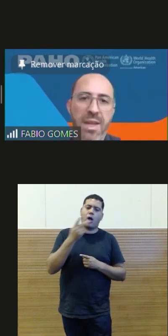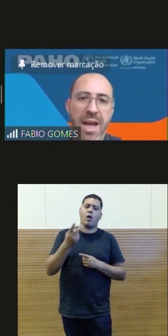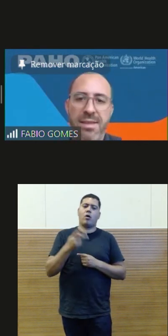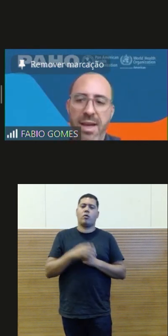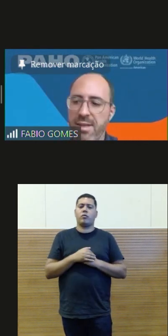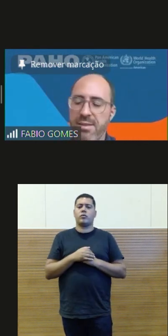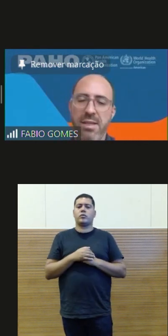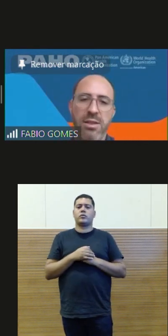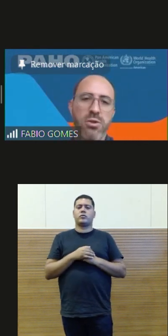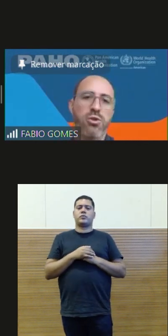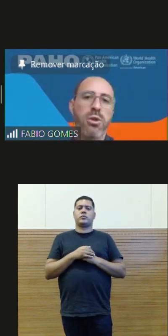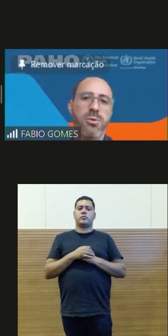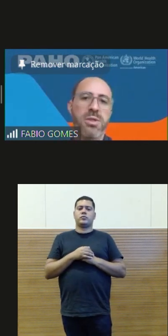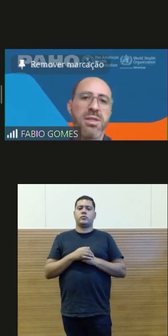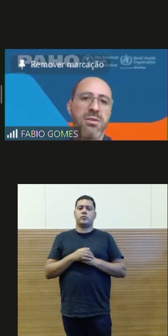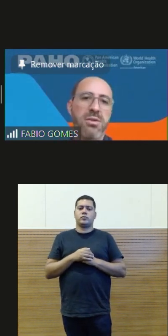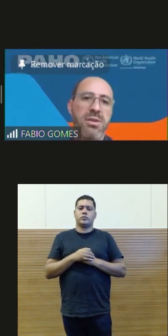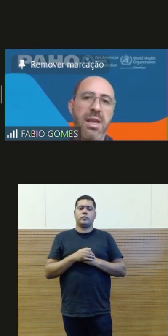tobacco,